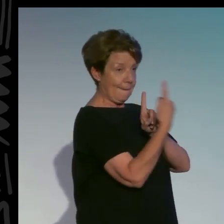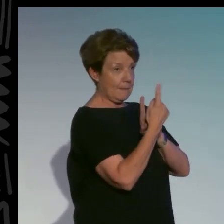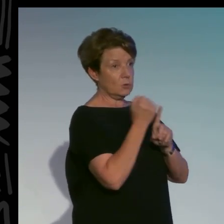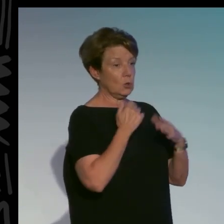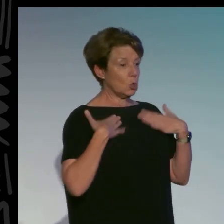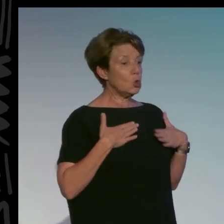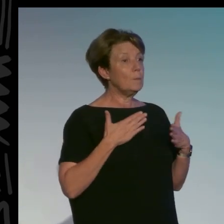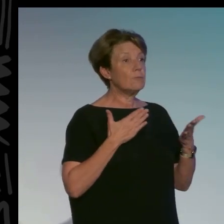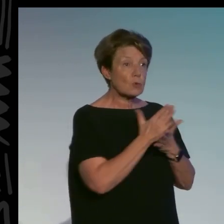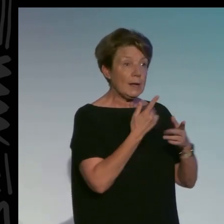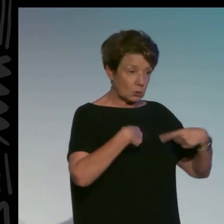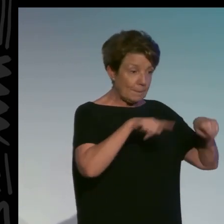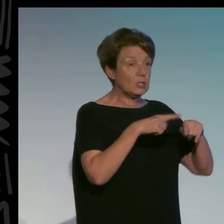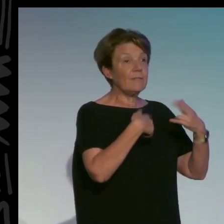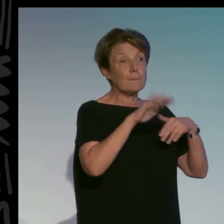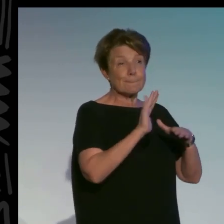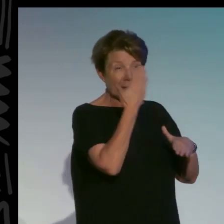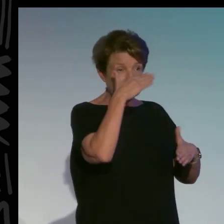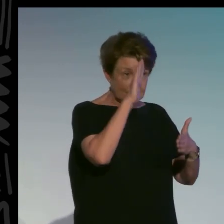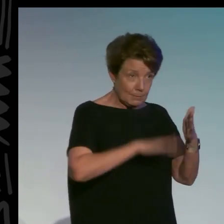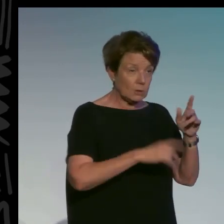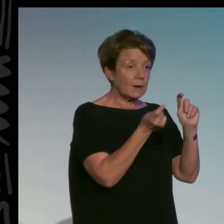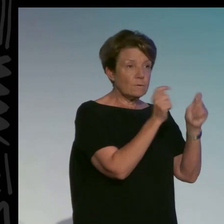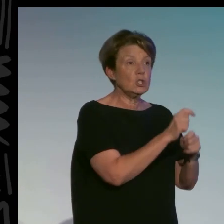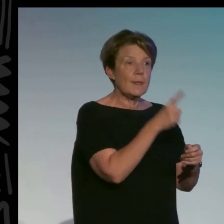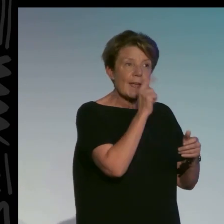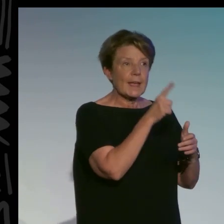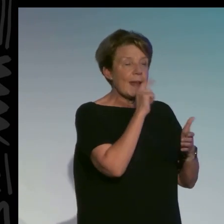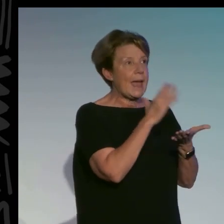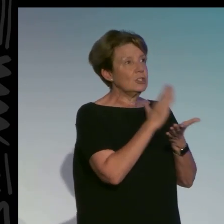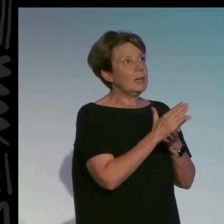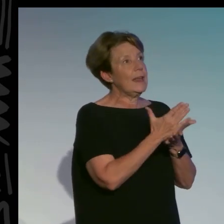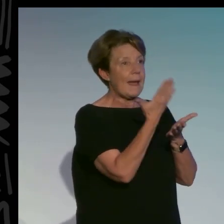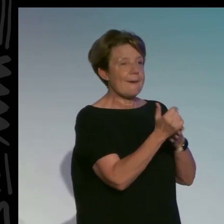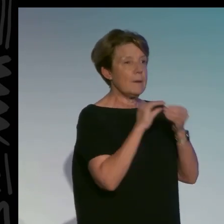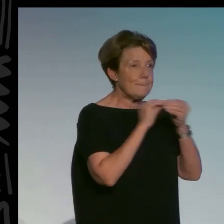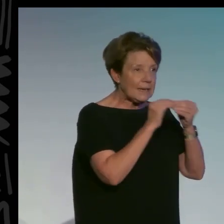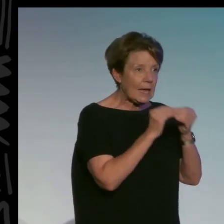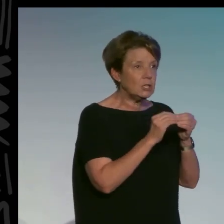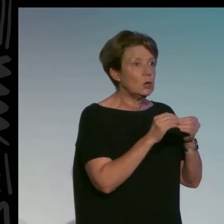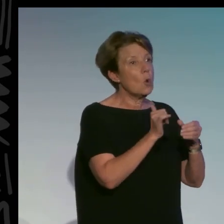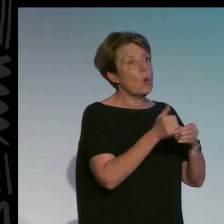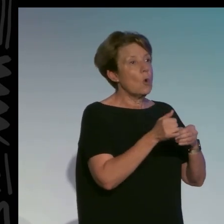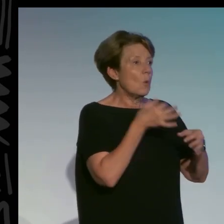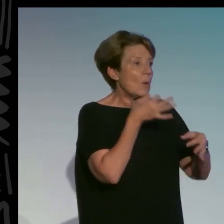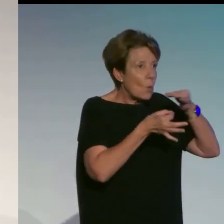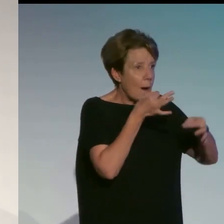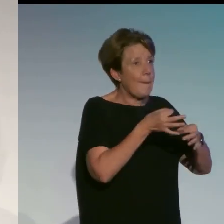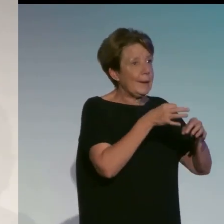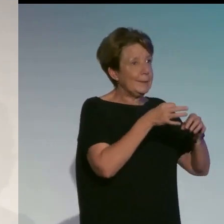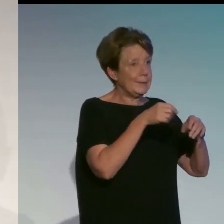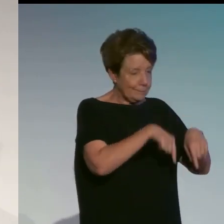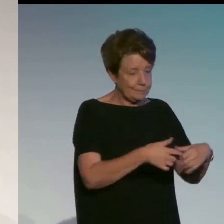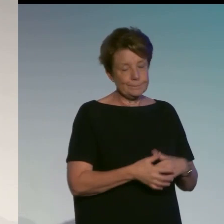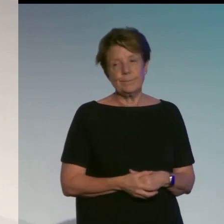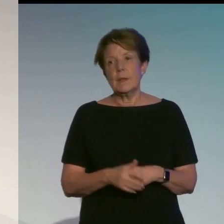experienced conversion practices, and they can access our mediation and our inquiry services as well. But there's a number of things that the